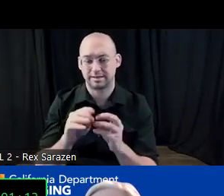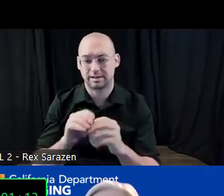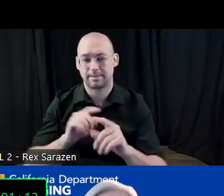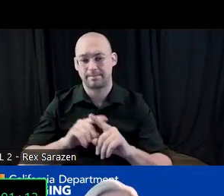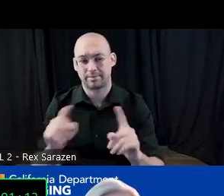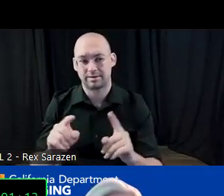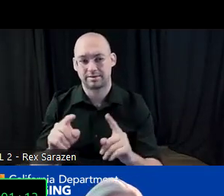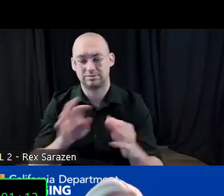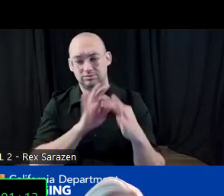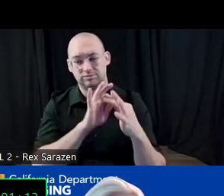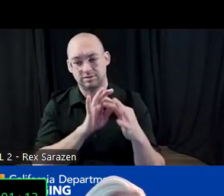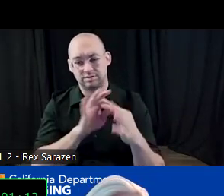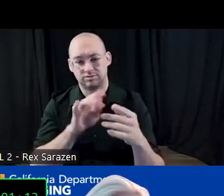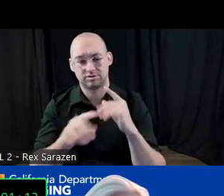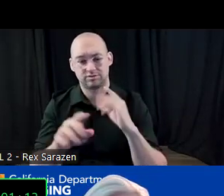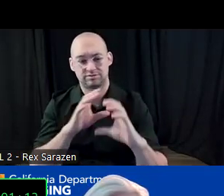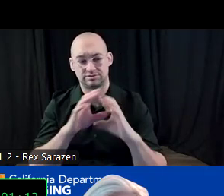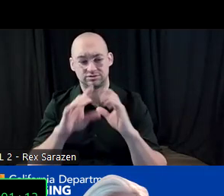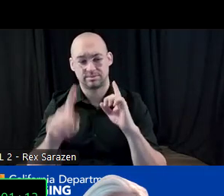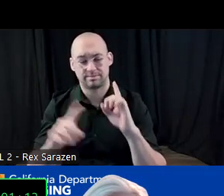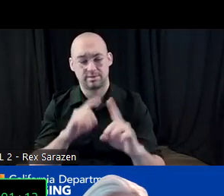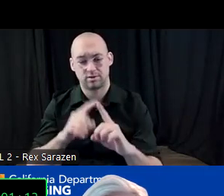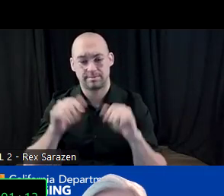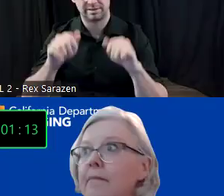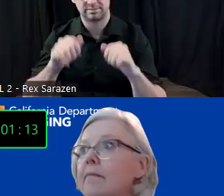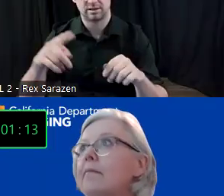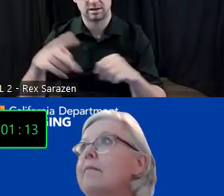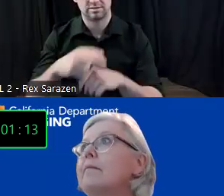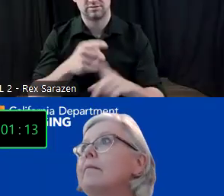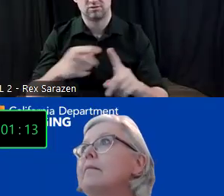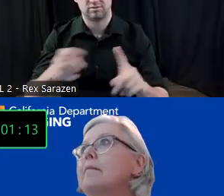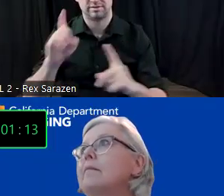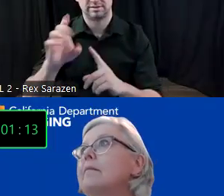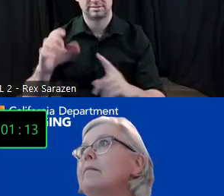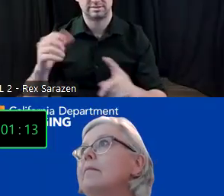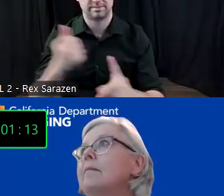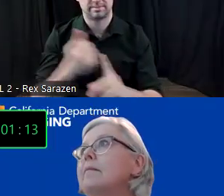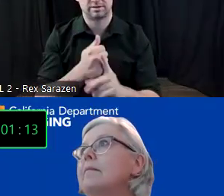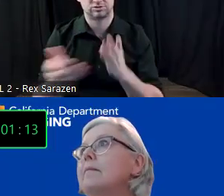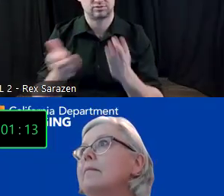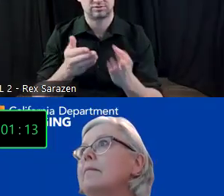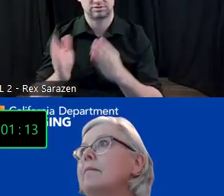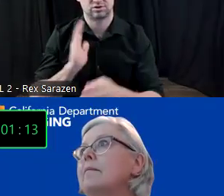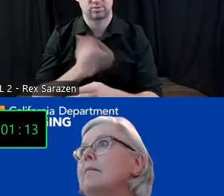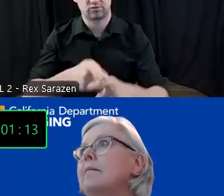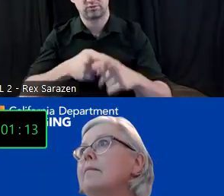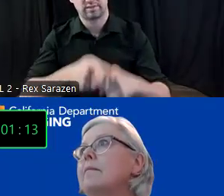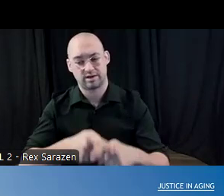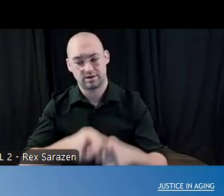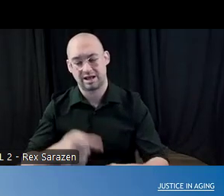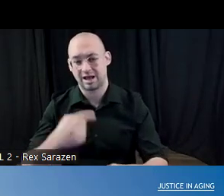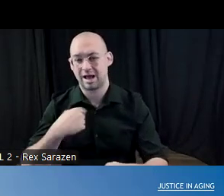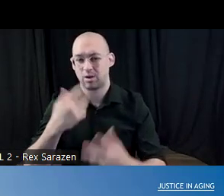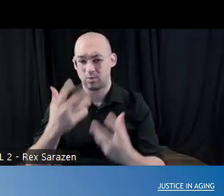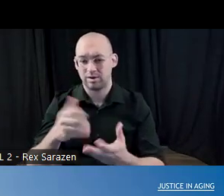it relates to conversations about potential cuts out of Washington, D.C. impacting the services we rely on, the message I want to give is it